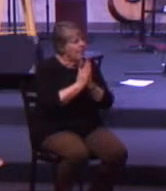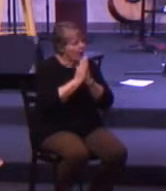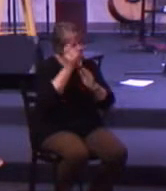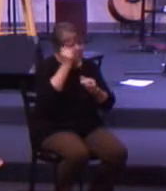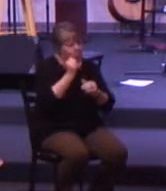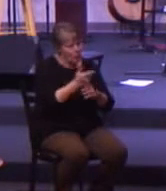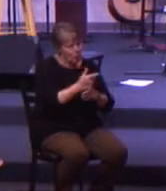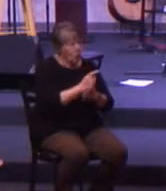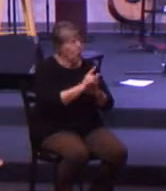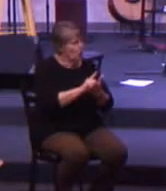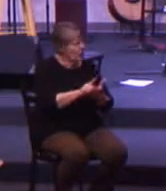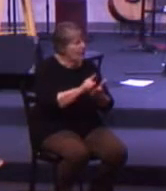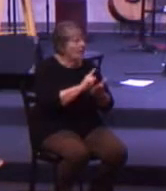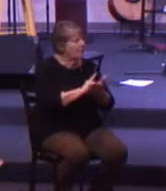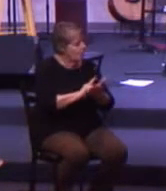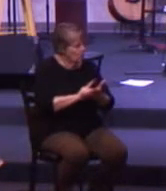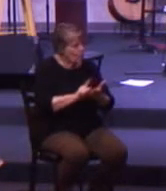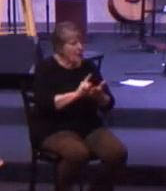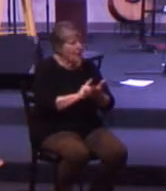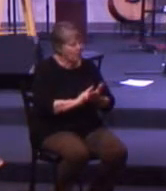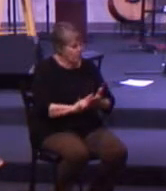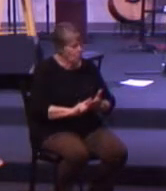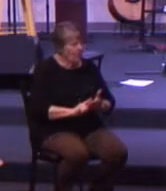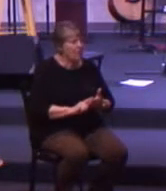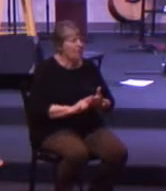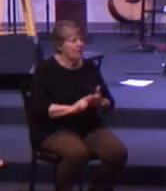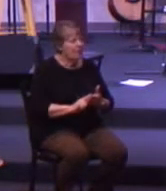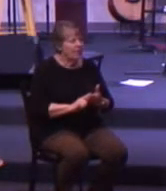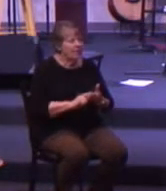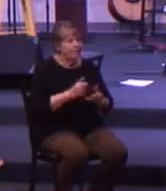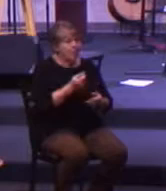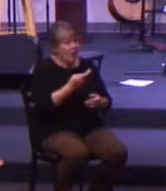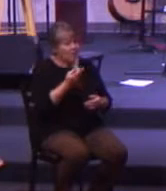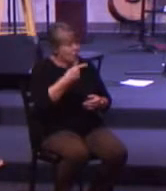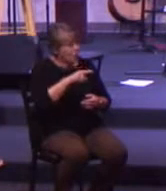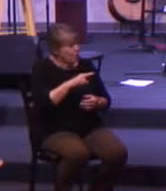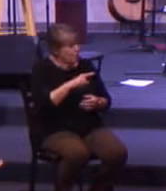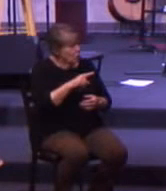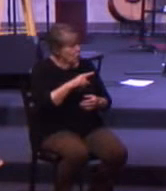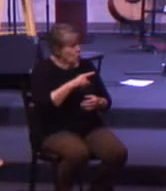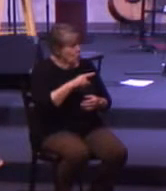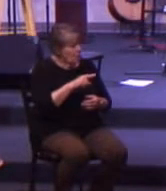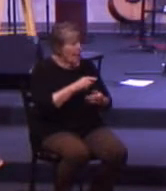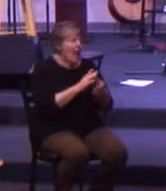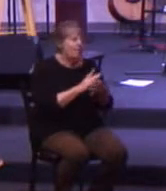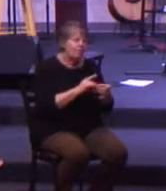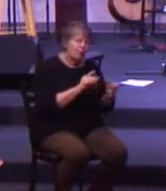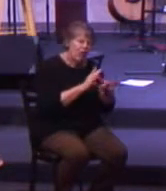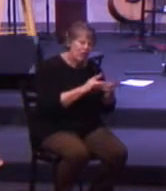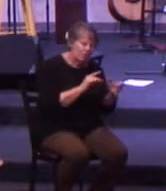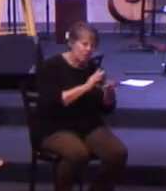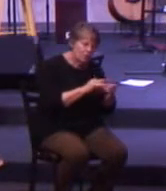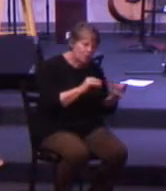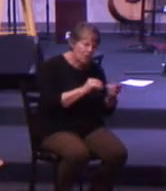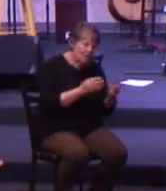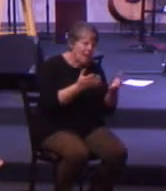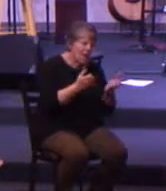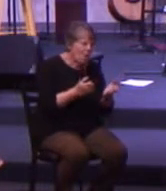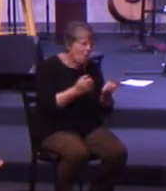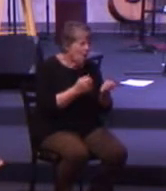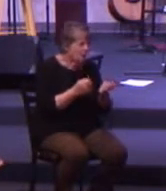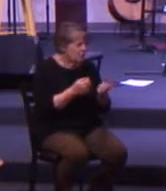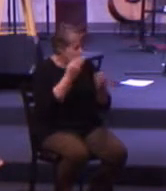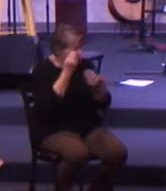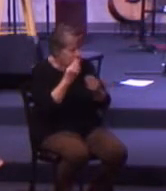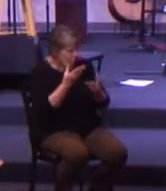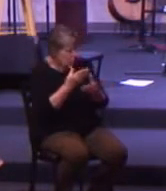week after week. A few of you have shared some stories, and I want to just give you a little glimpse right now.